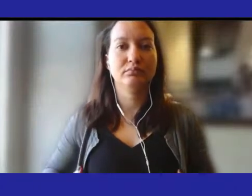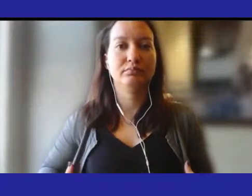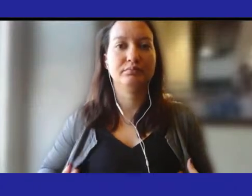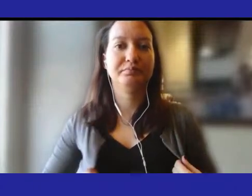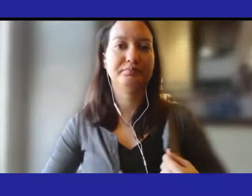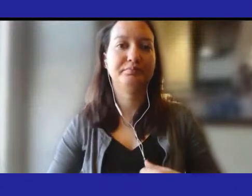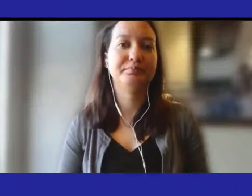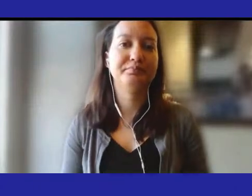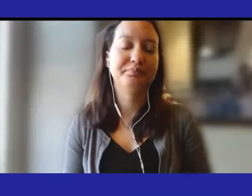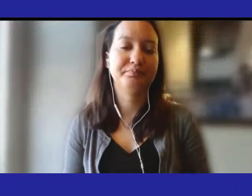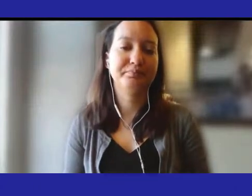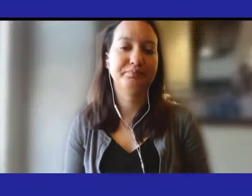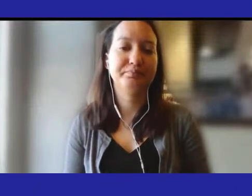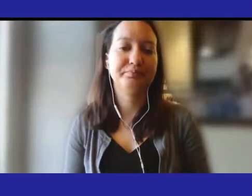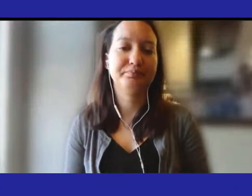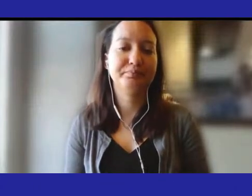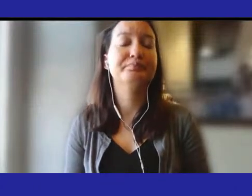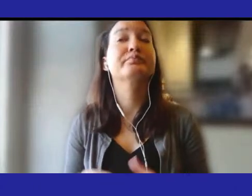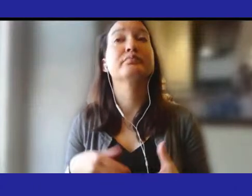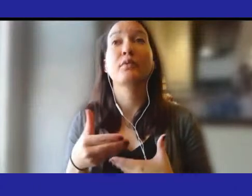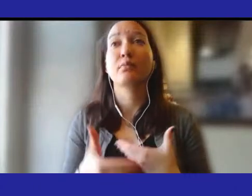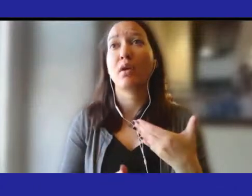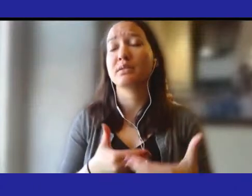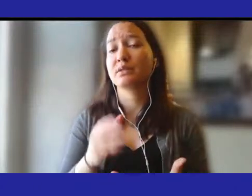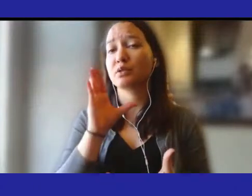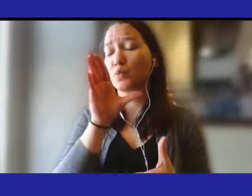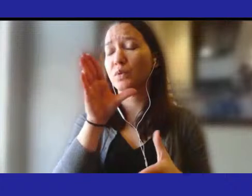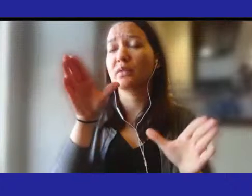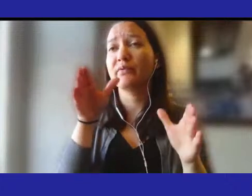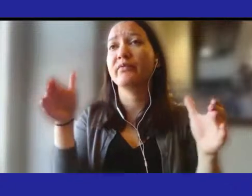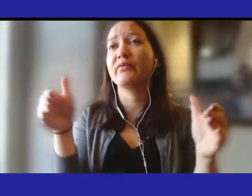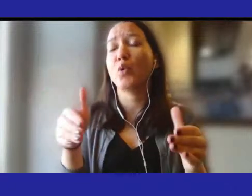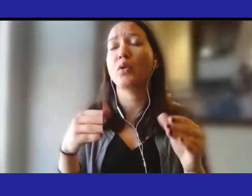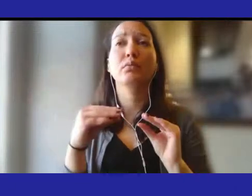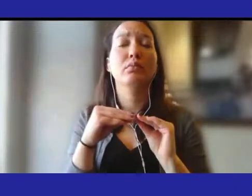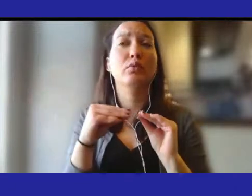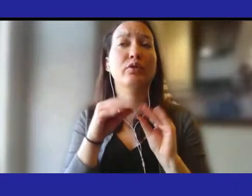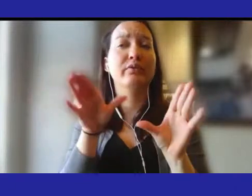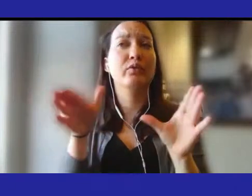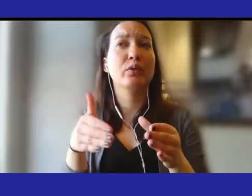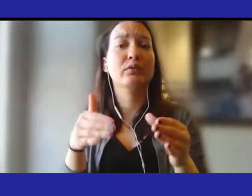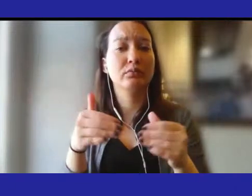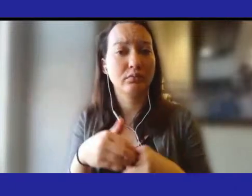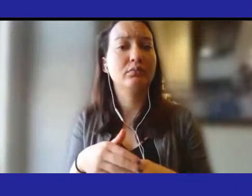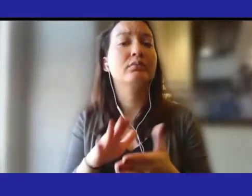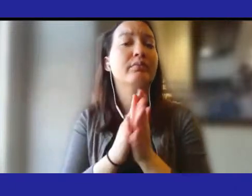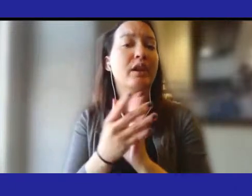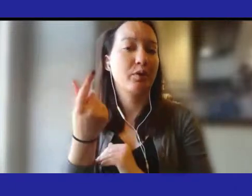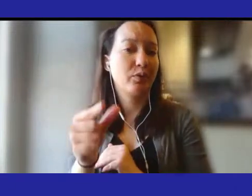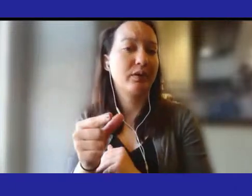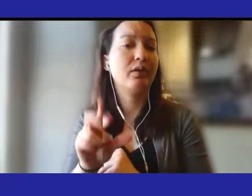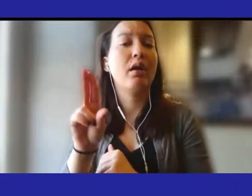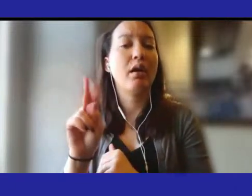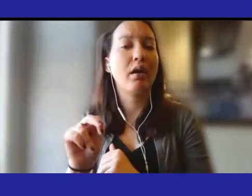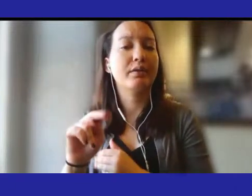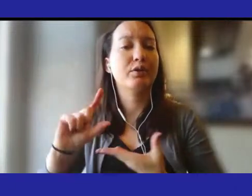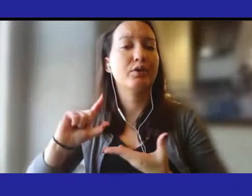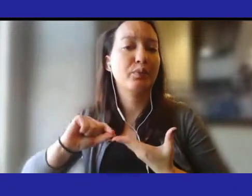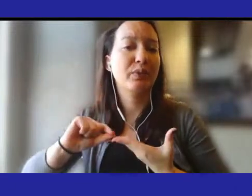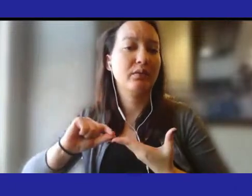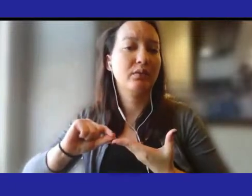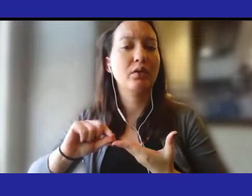in keeping with our process, we are going to focus a little bit more on our Going Green Unprint roadmap. We have developed